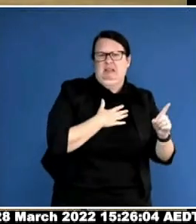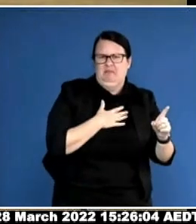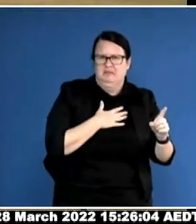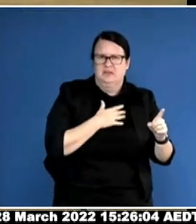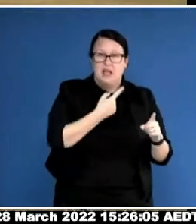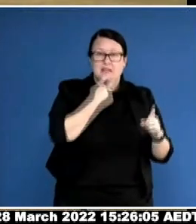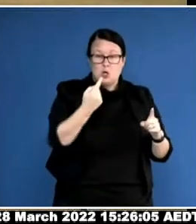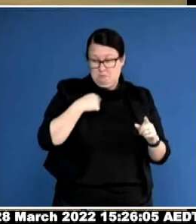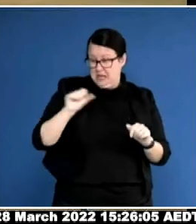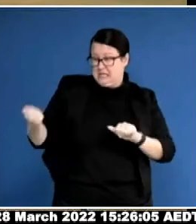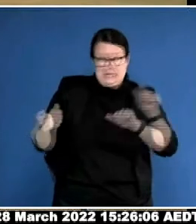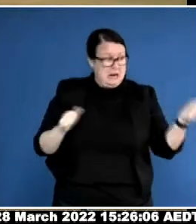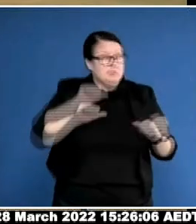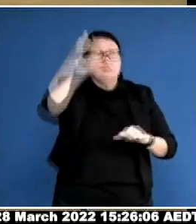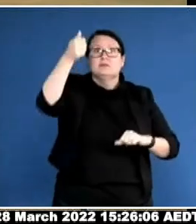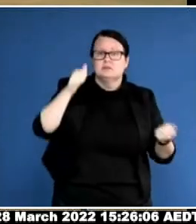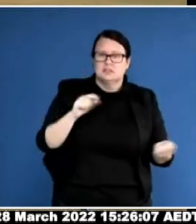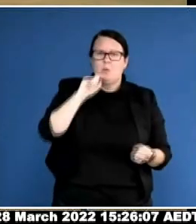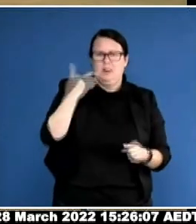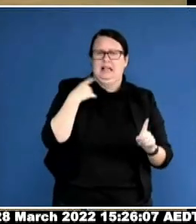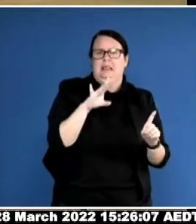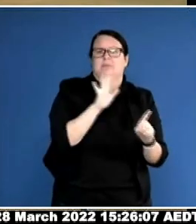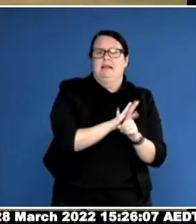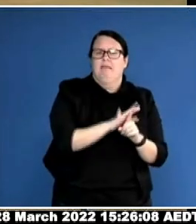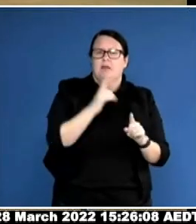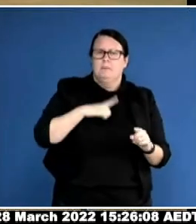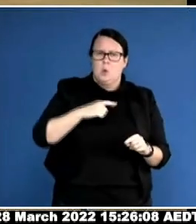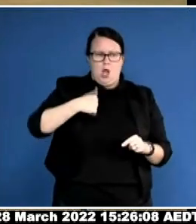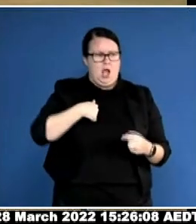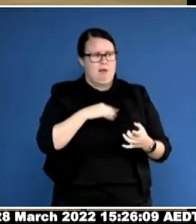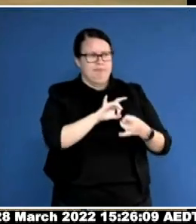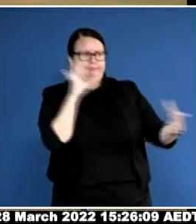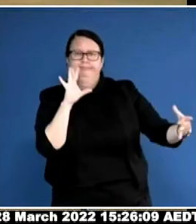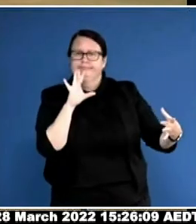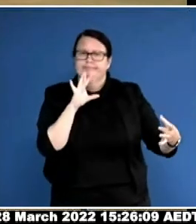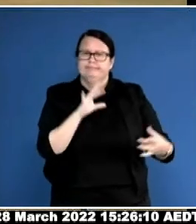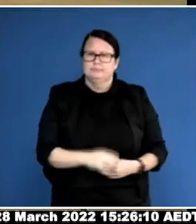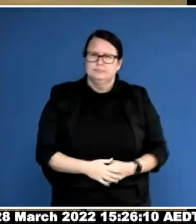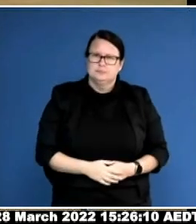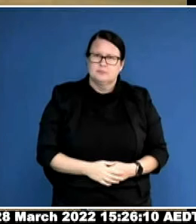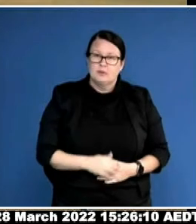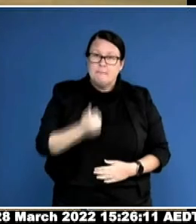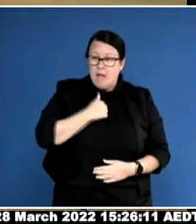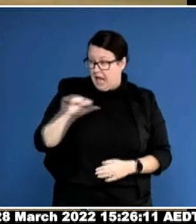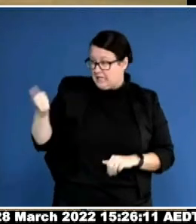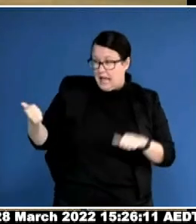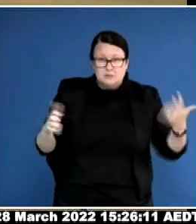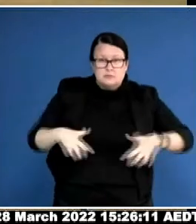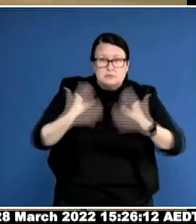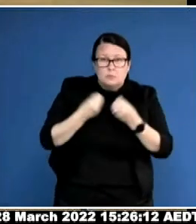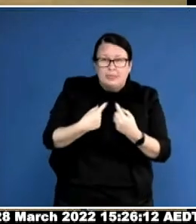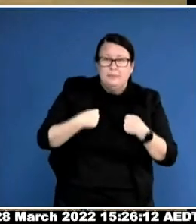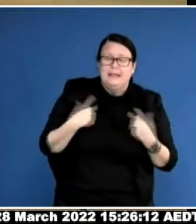block, telling them that he was going to kill himself because I was breaking up with him. And the neighbours were unhappy with